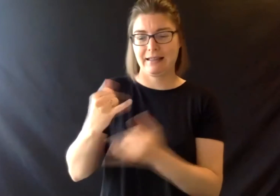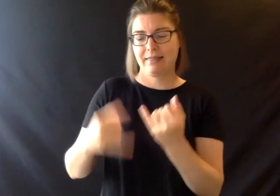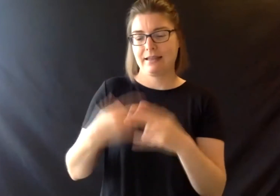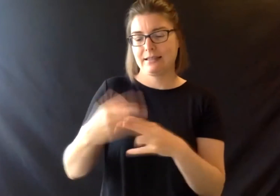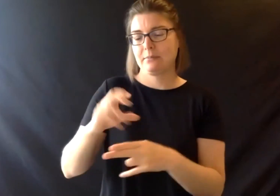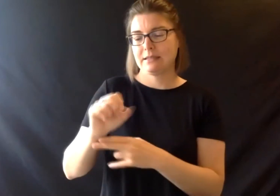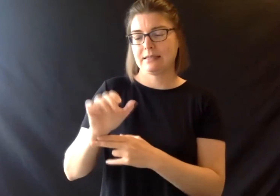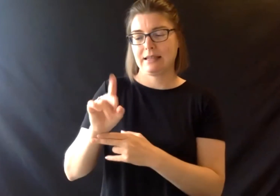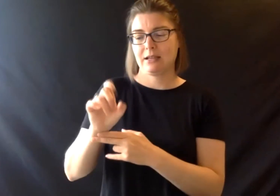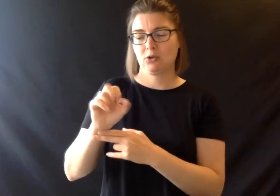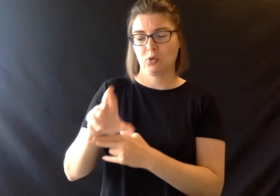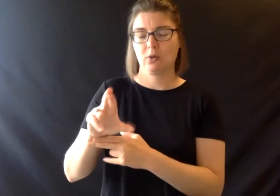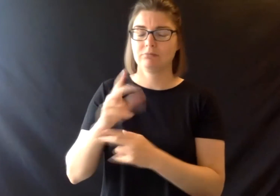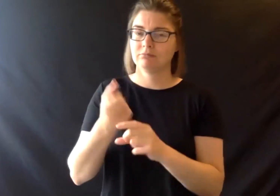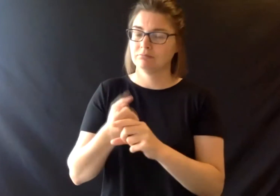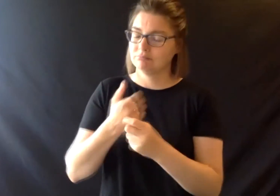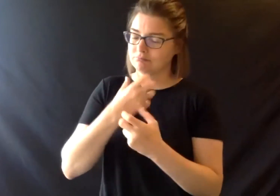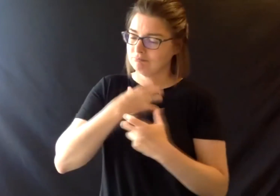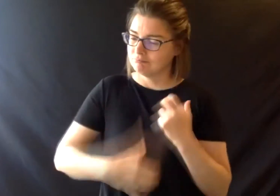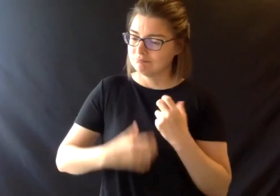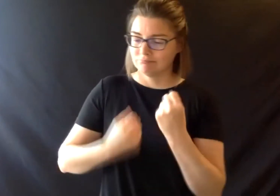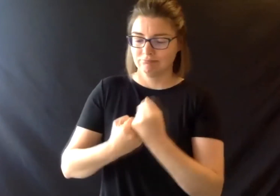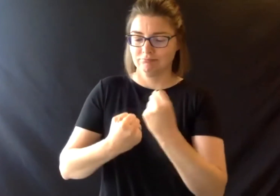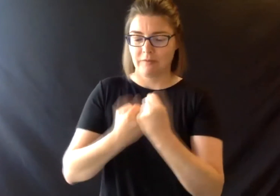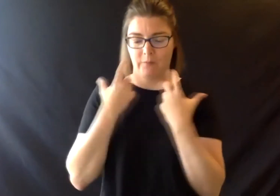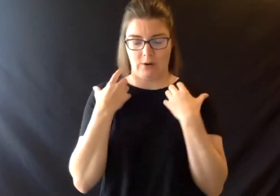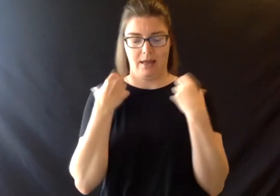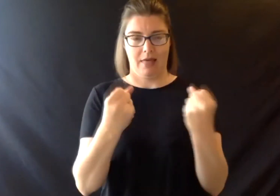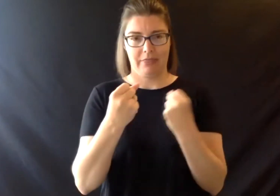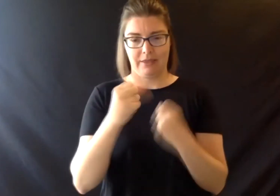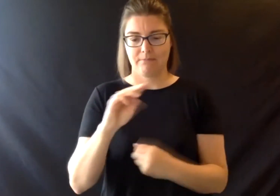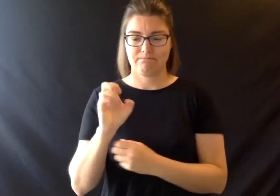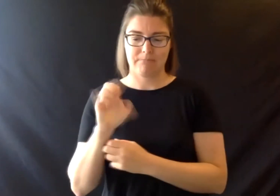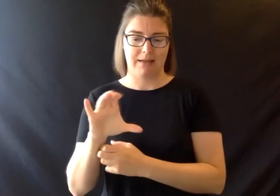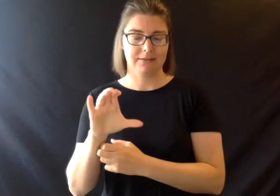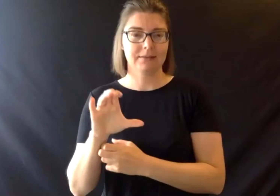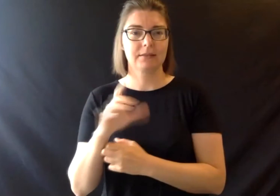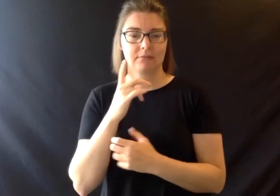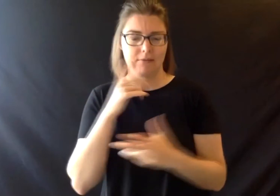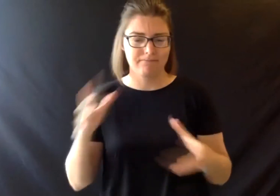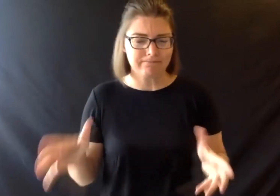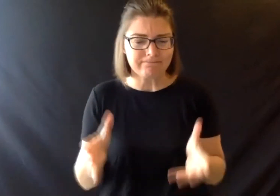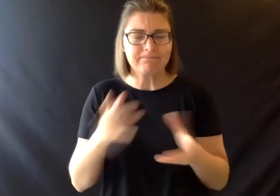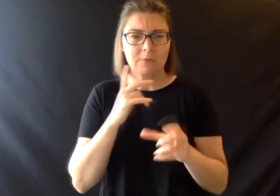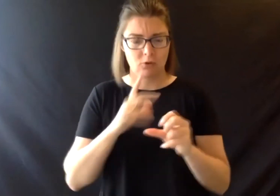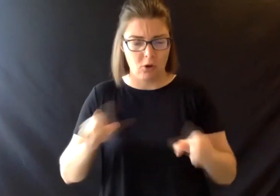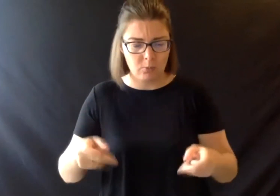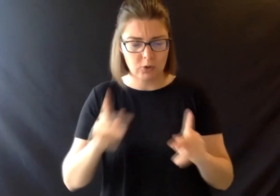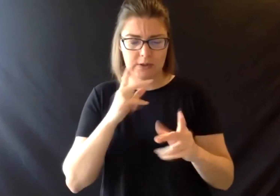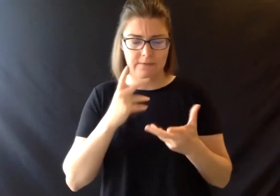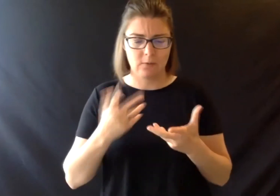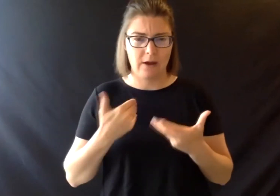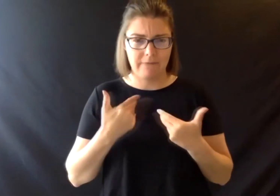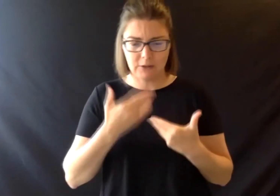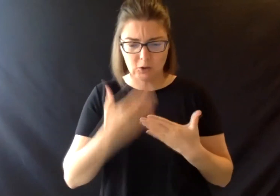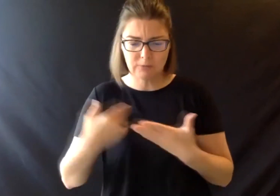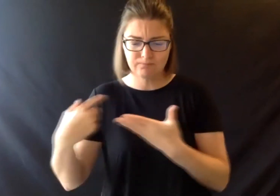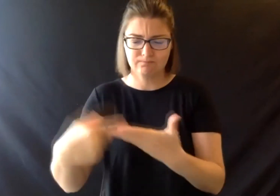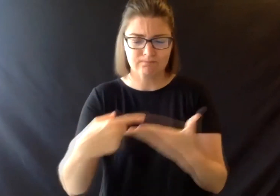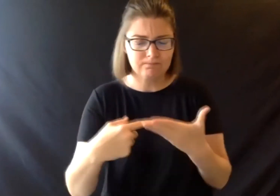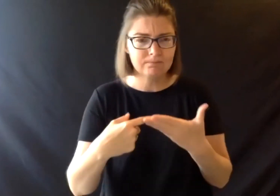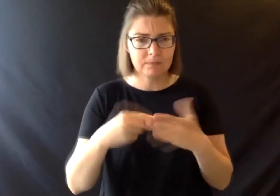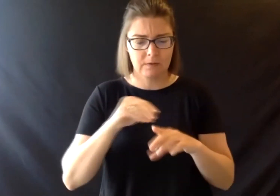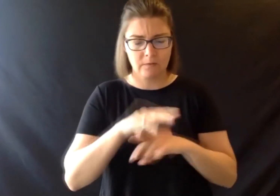a passionate advocate for healthy masculinities. Nick is driven to create opportunities to facilitate meaningful dialogues informed